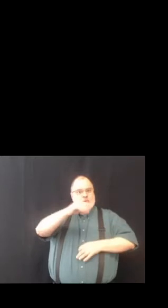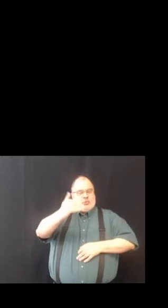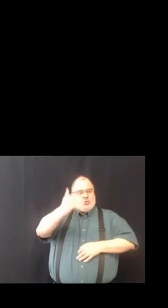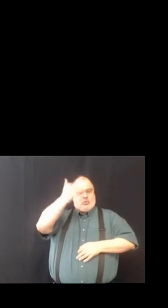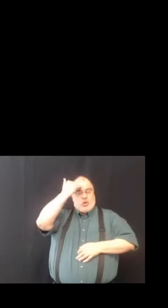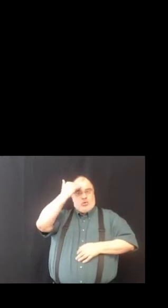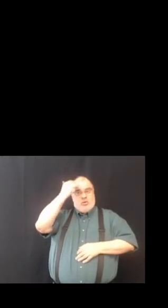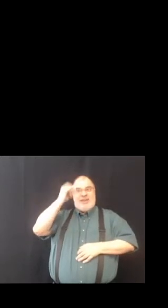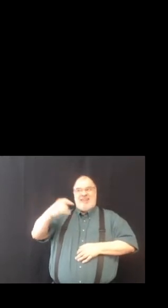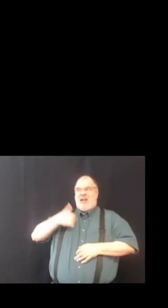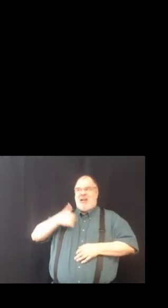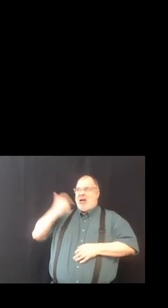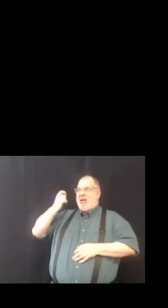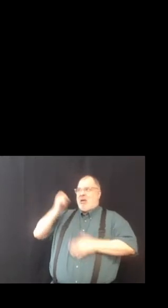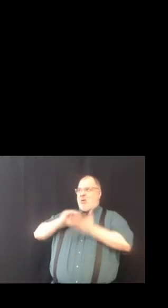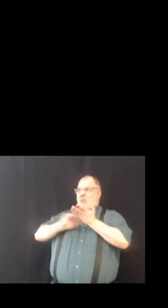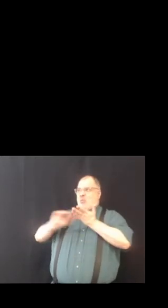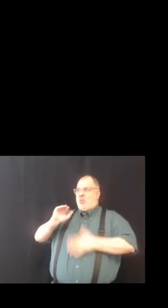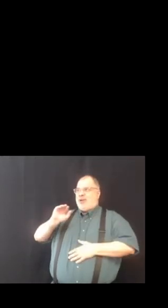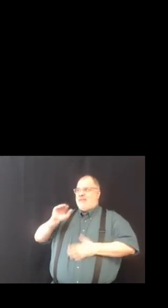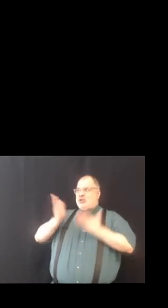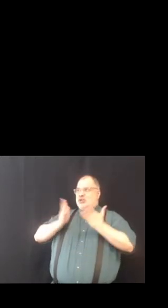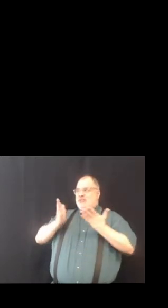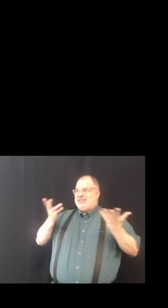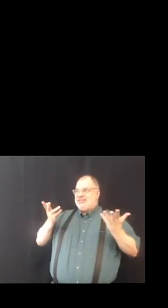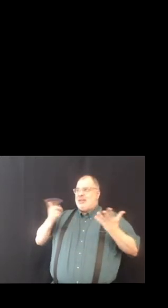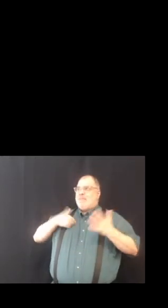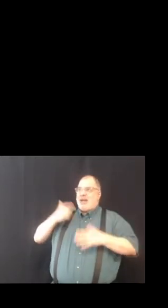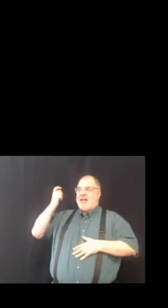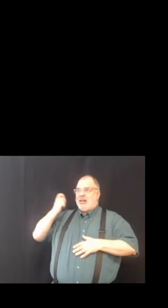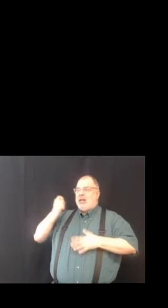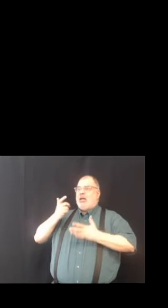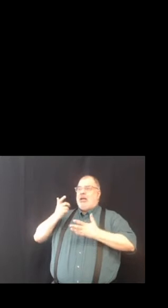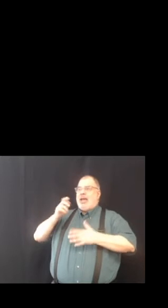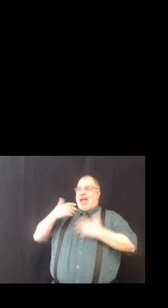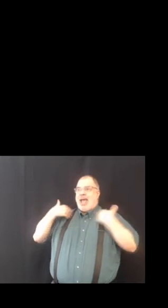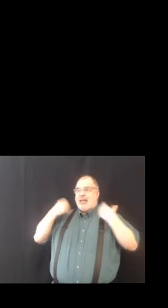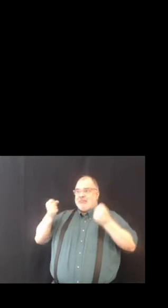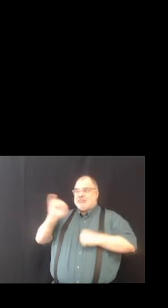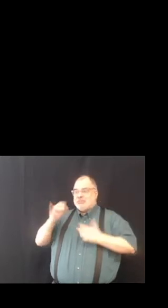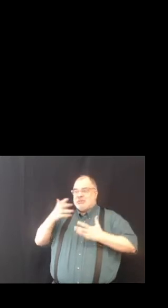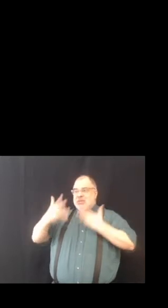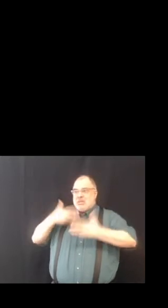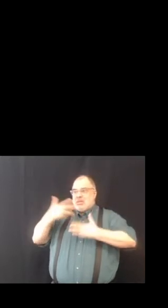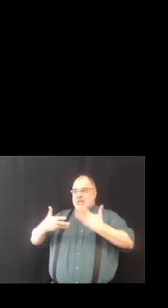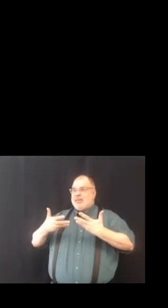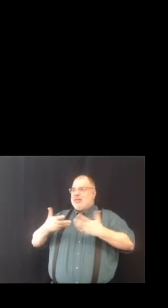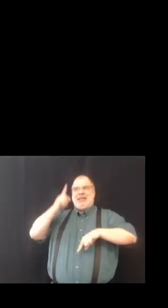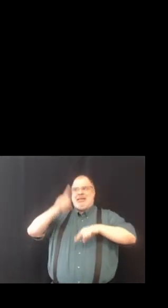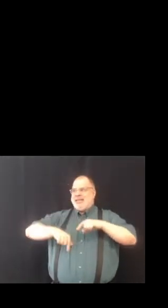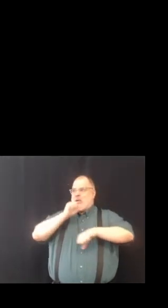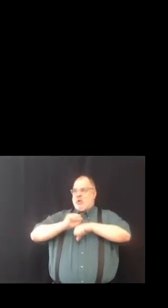are receiving waiver services, if that's how they get their health care covered through Florida Medicaid, that there's not an opportunity for you to be able to